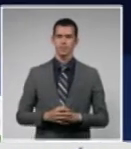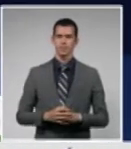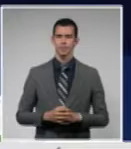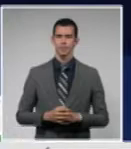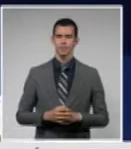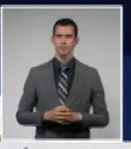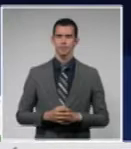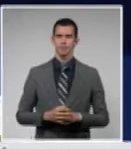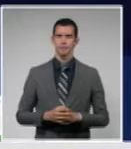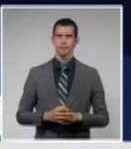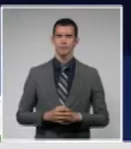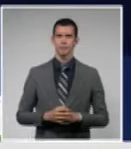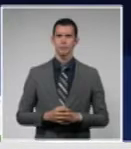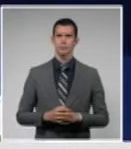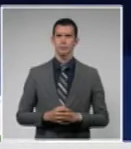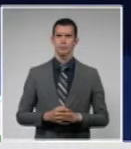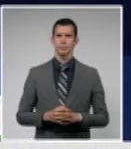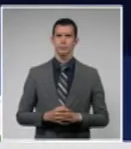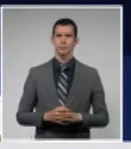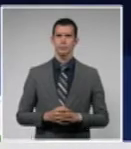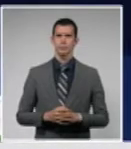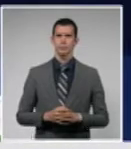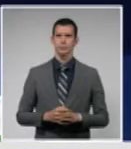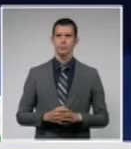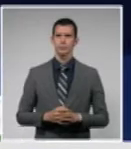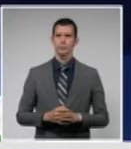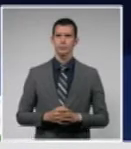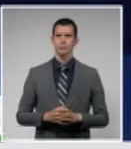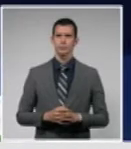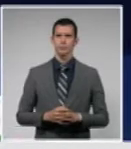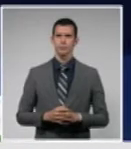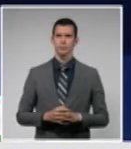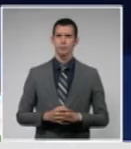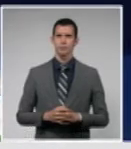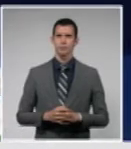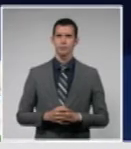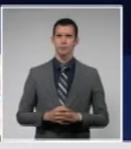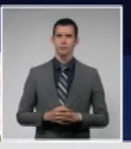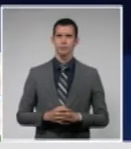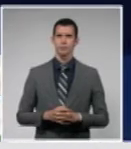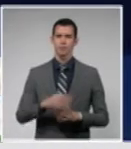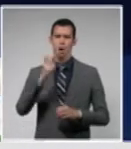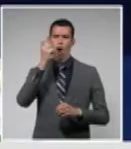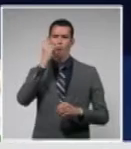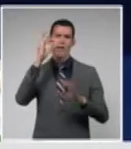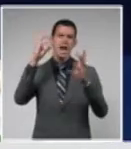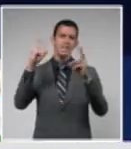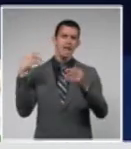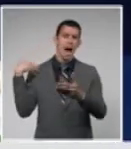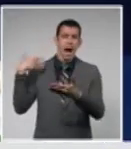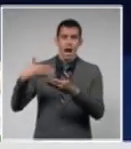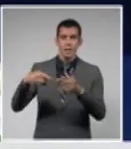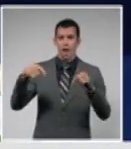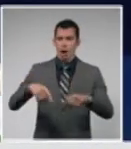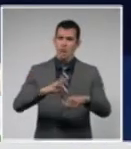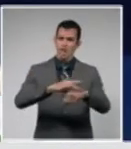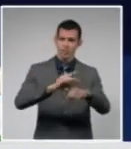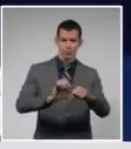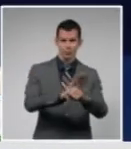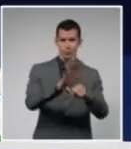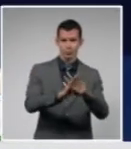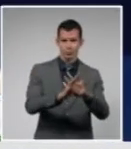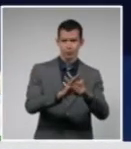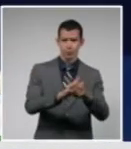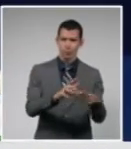By age group, 6 positive cases diagnosed yesterday are under the age of 18, for a